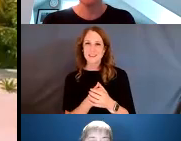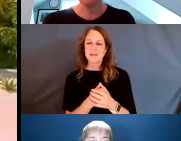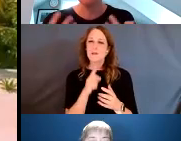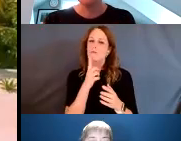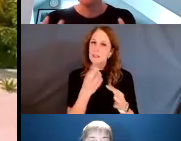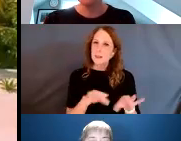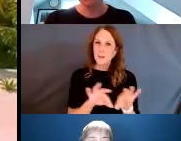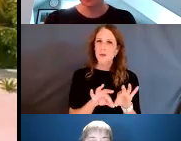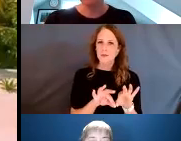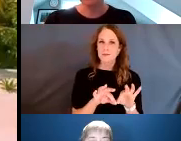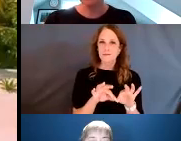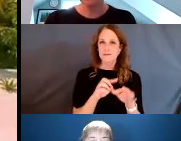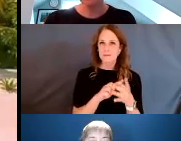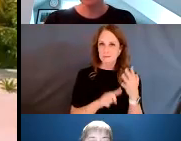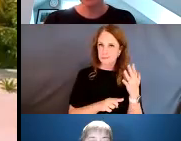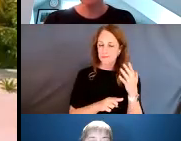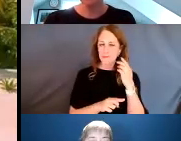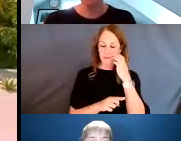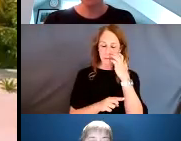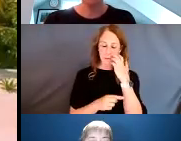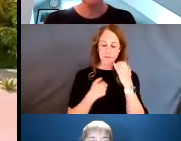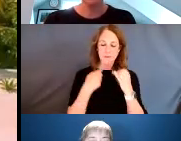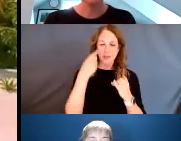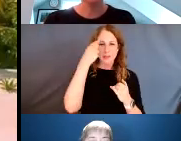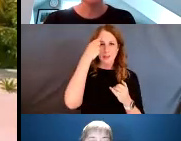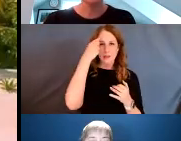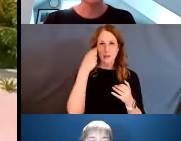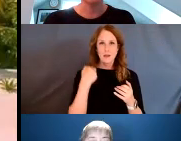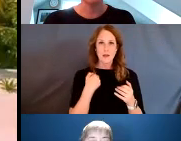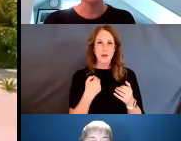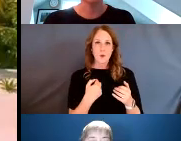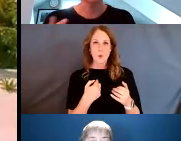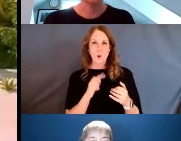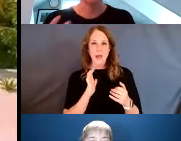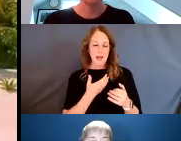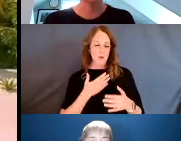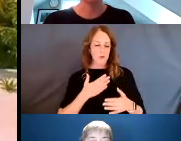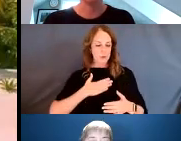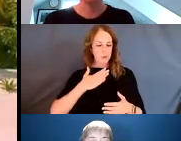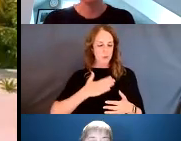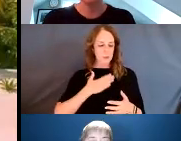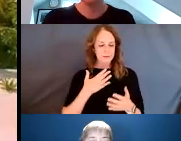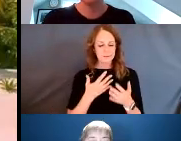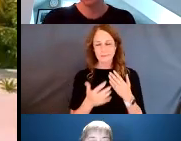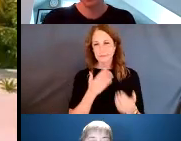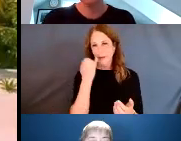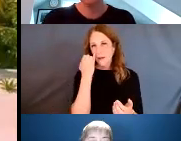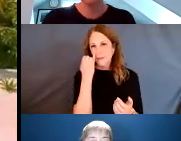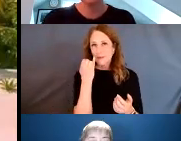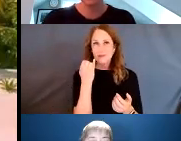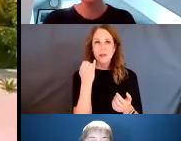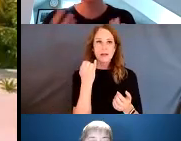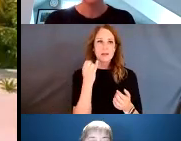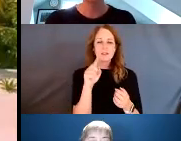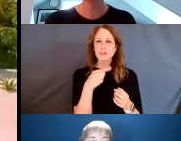important. So, I really think that, what we get joy in, even if it's, a small amount of joy that's just for us